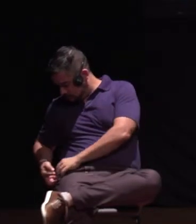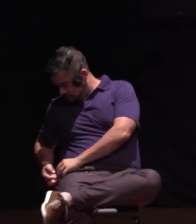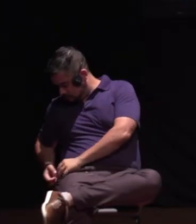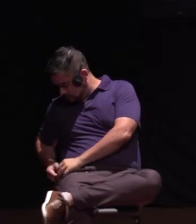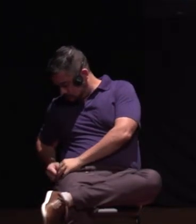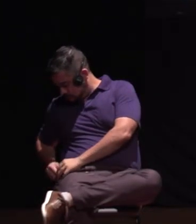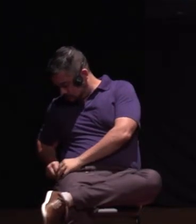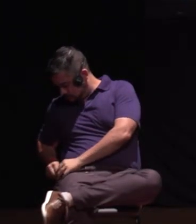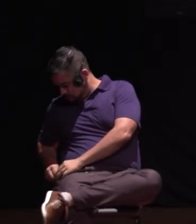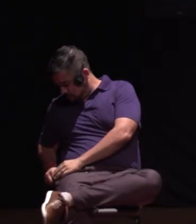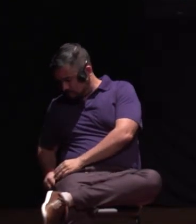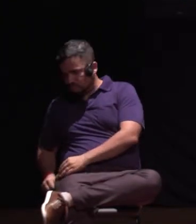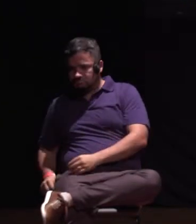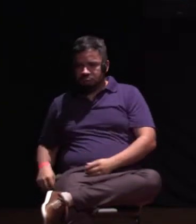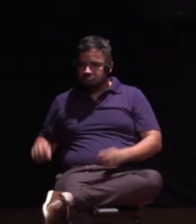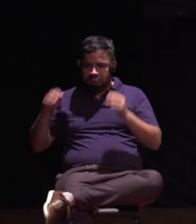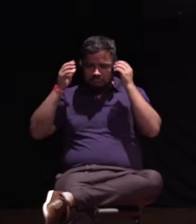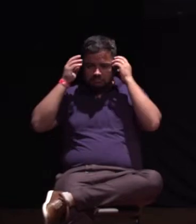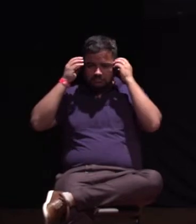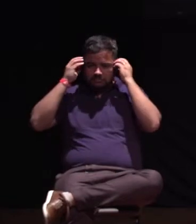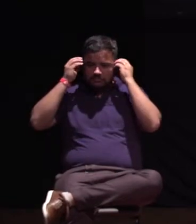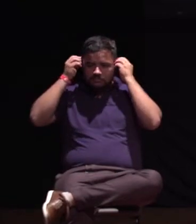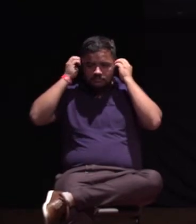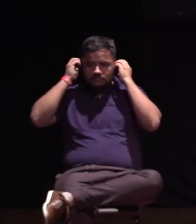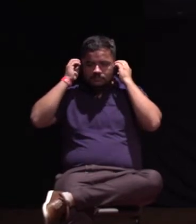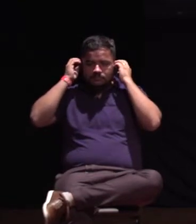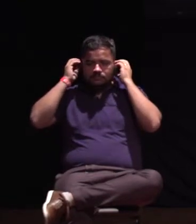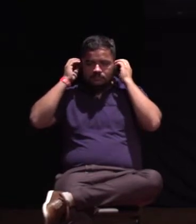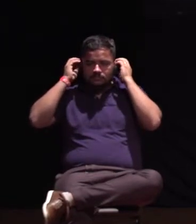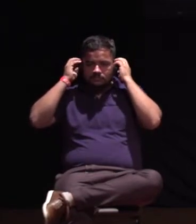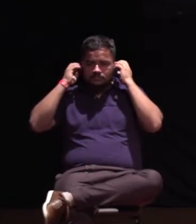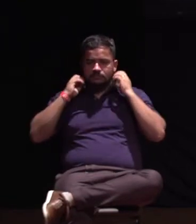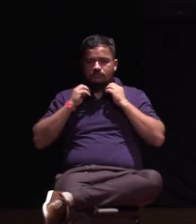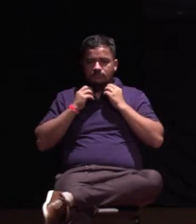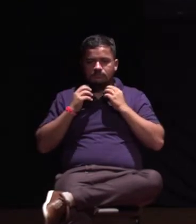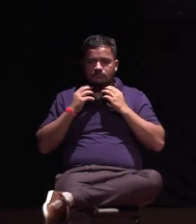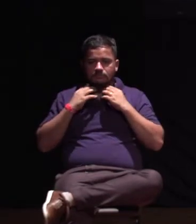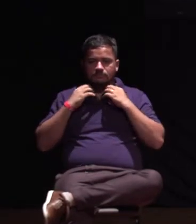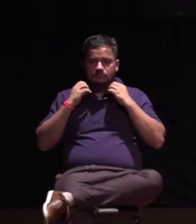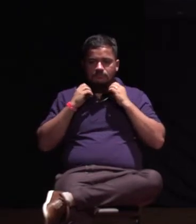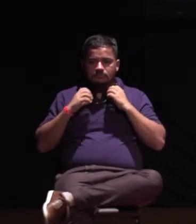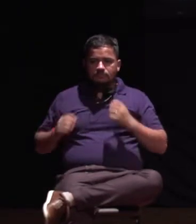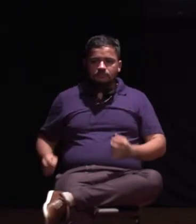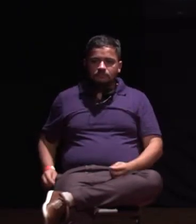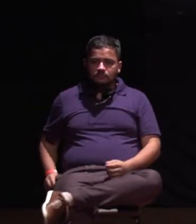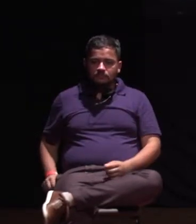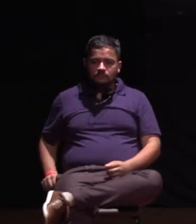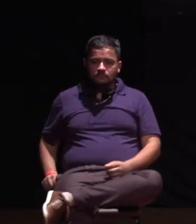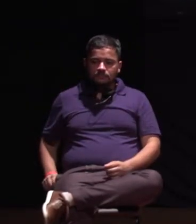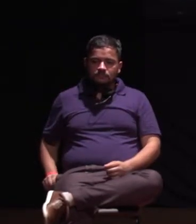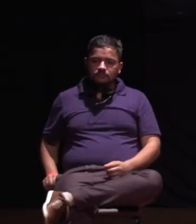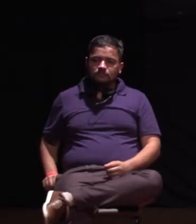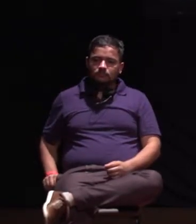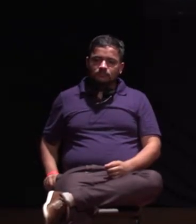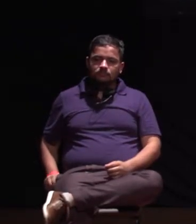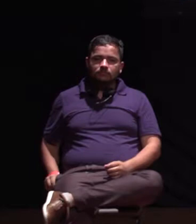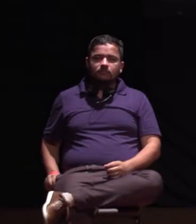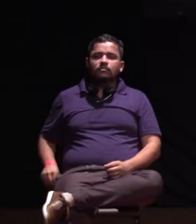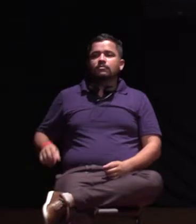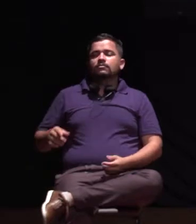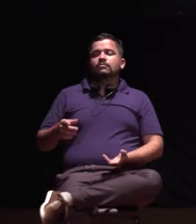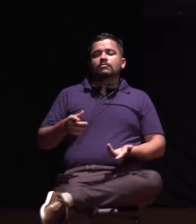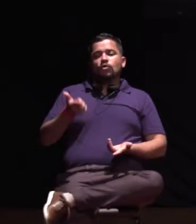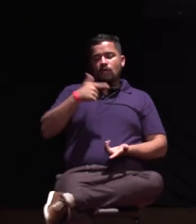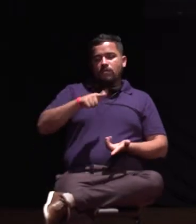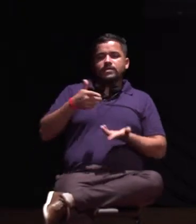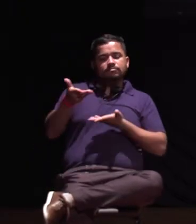Em relação a essa falta de previsibilidade, voltando de novo para essa relação com o